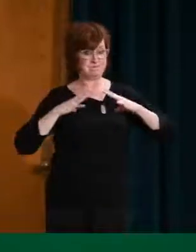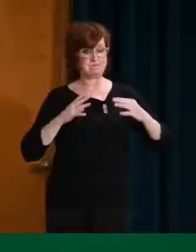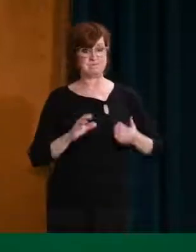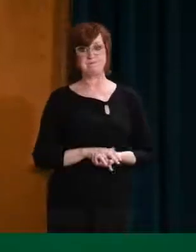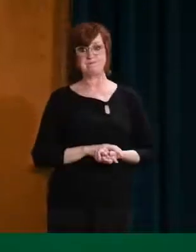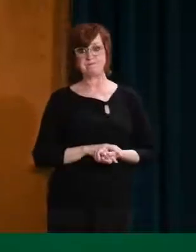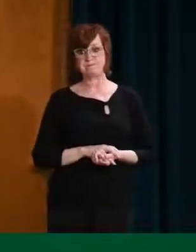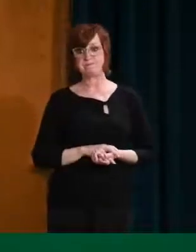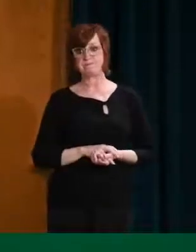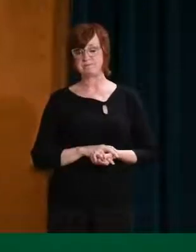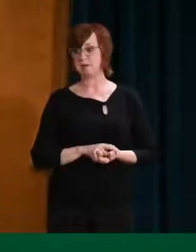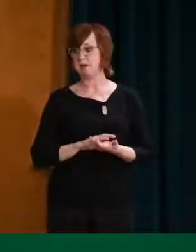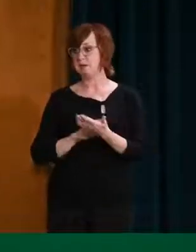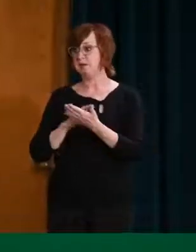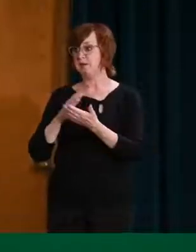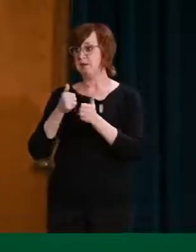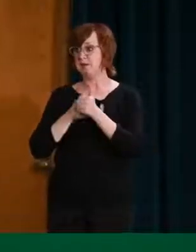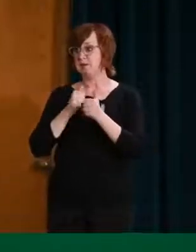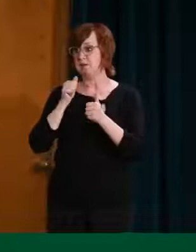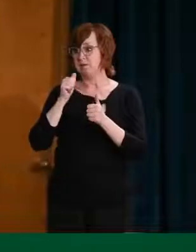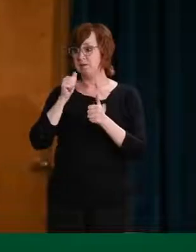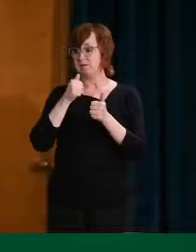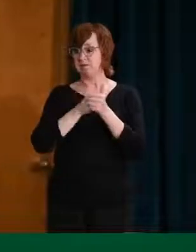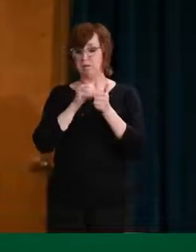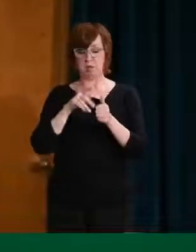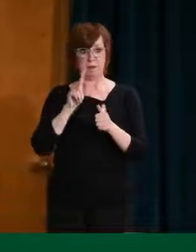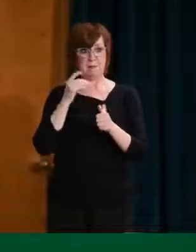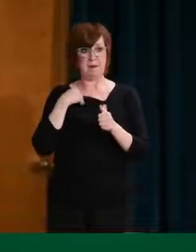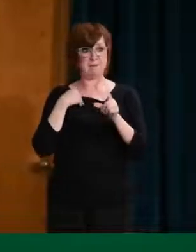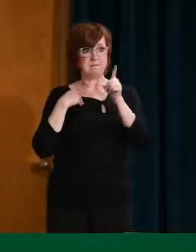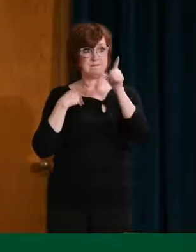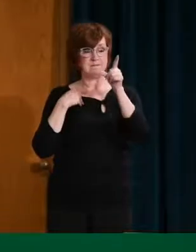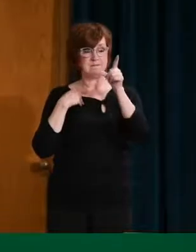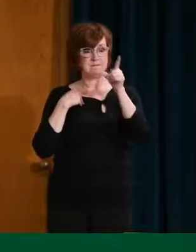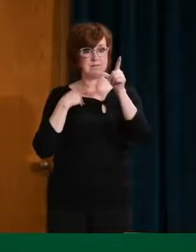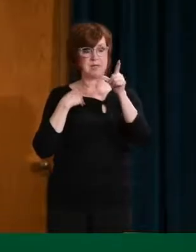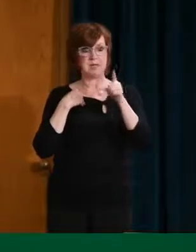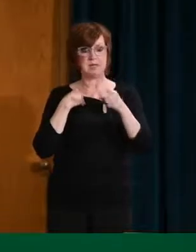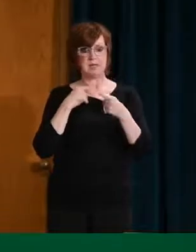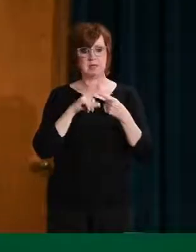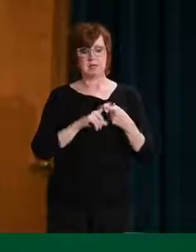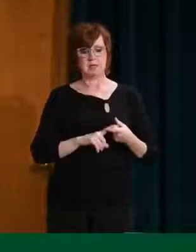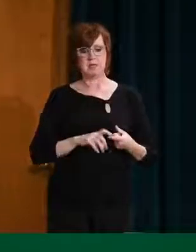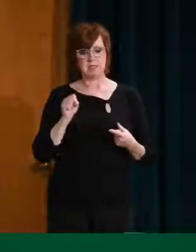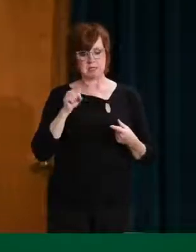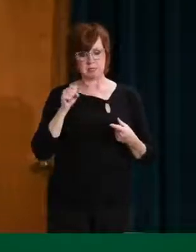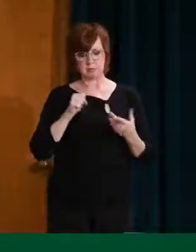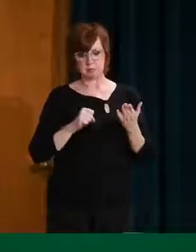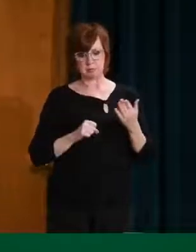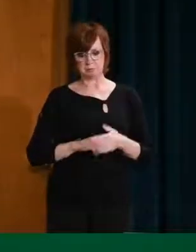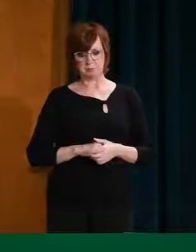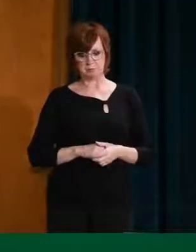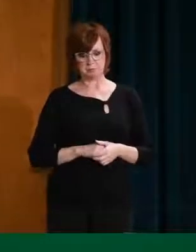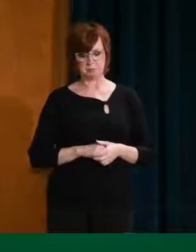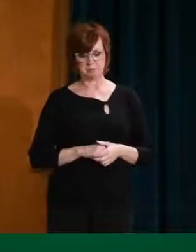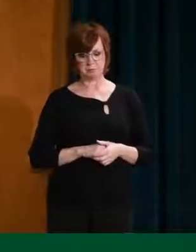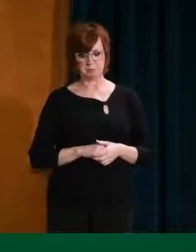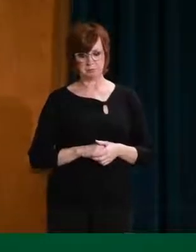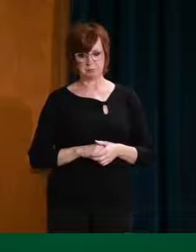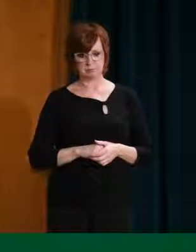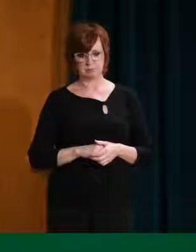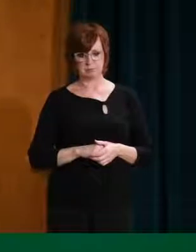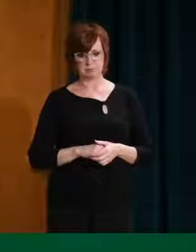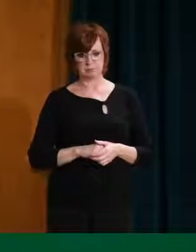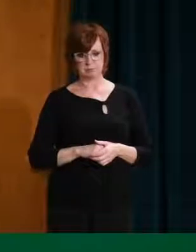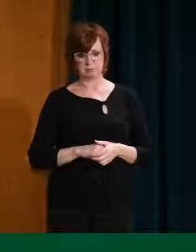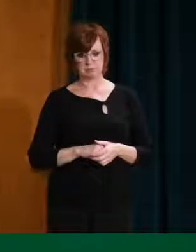with. Do you have a follow-up, Alessandra? I guess more around, how will we know when you can